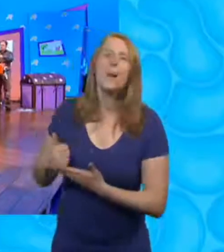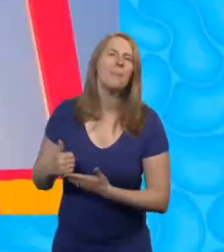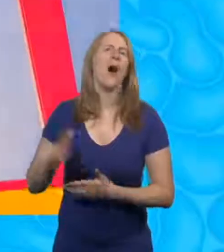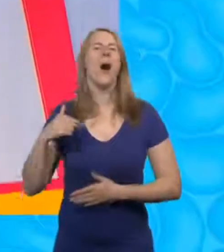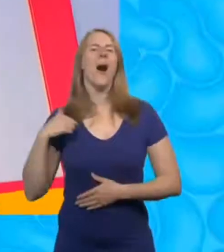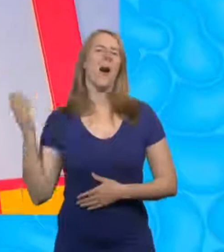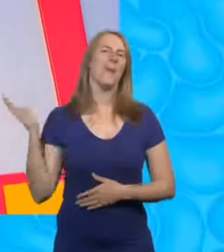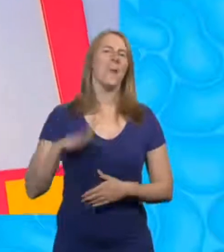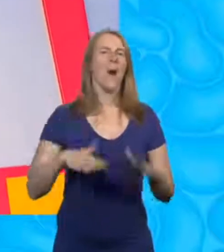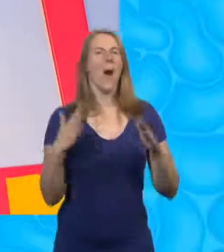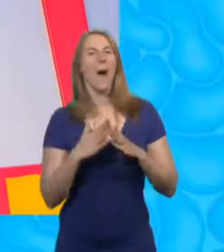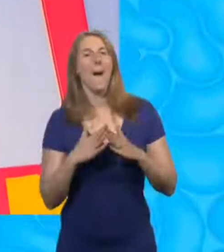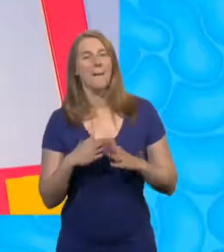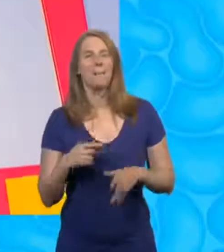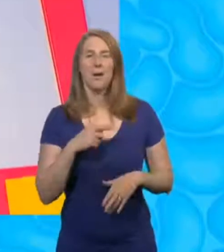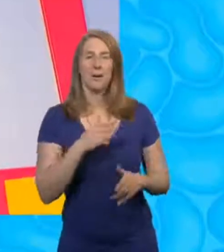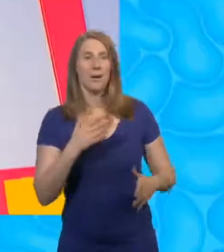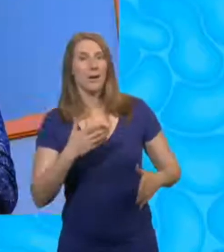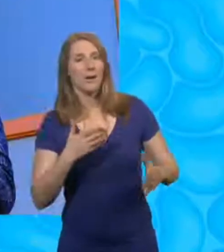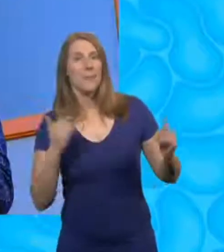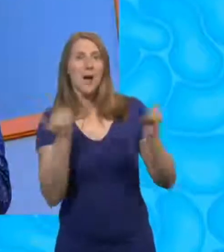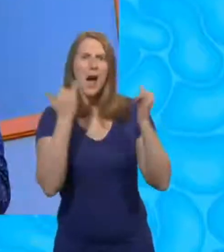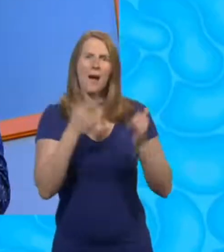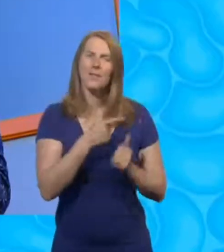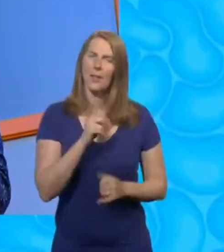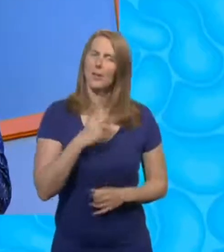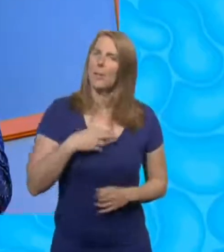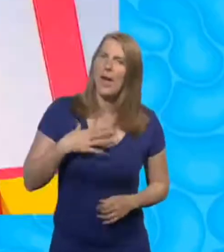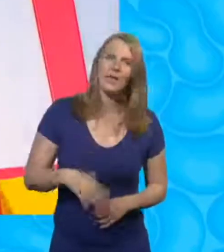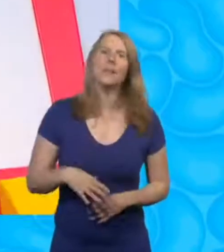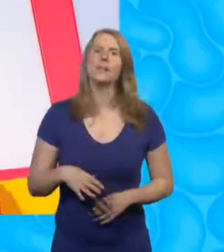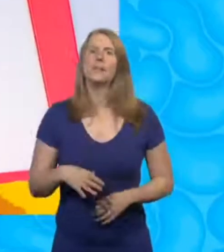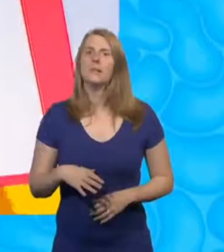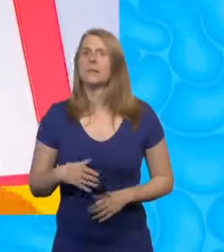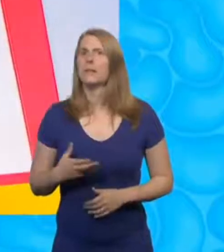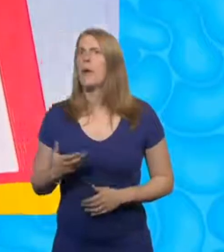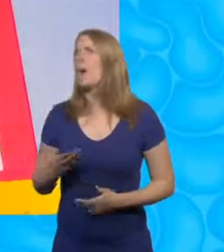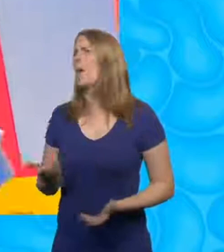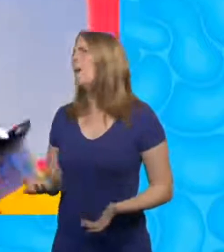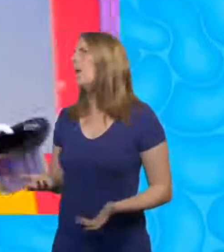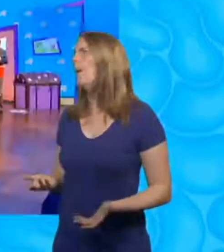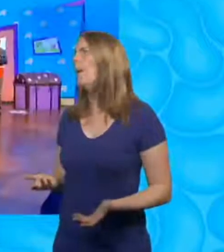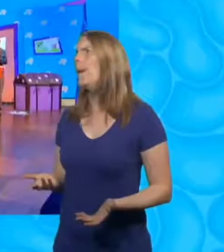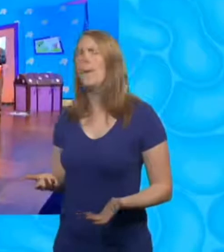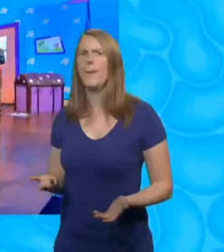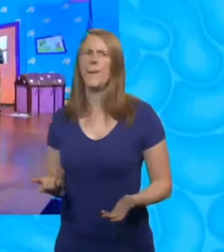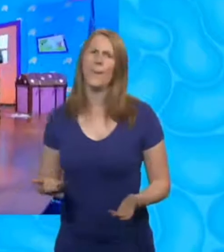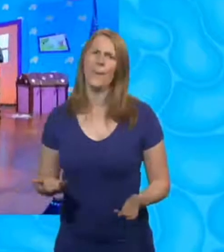home. Oh, that robot ball was exactly what I need.